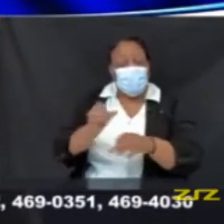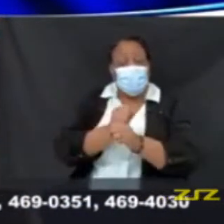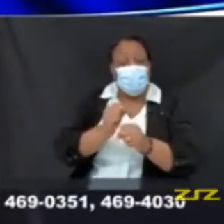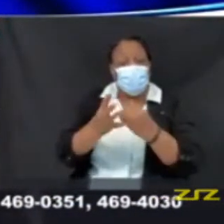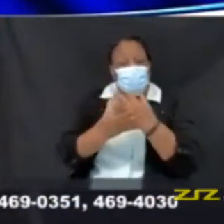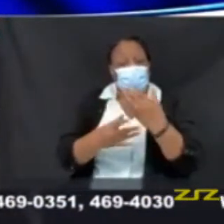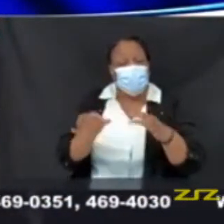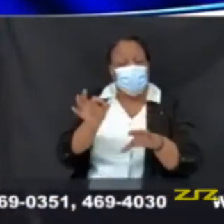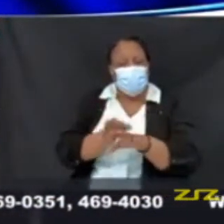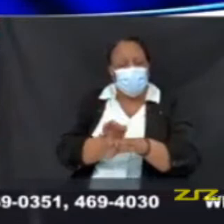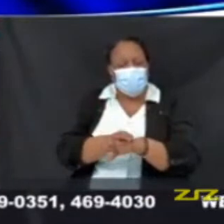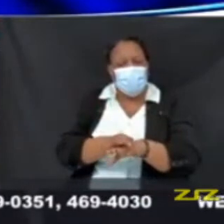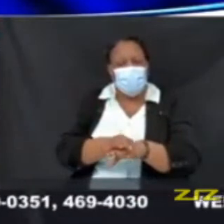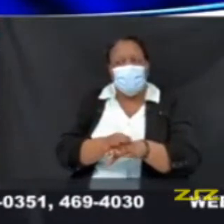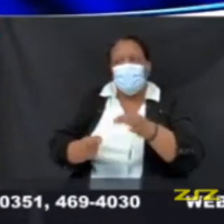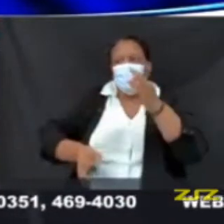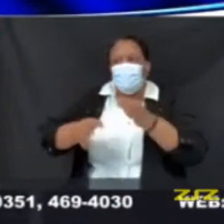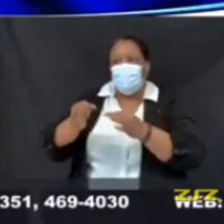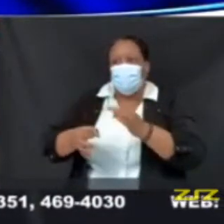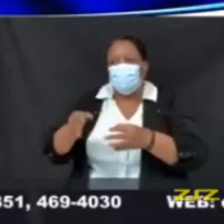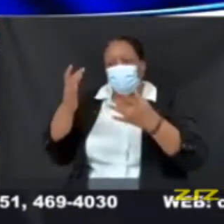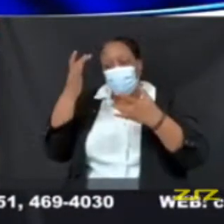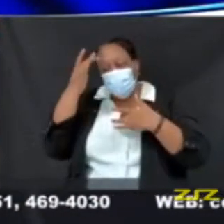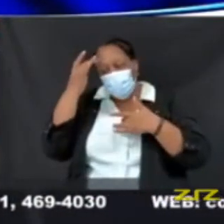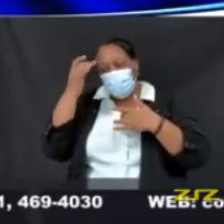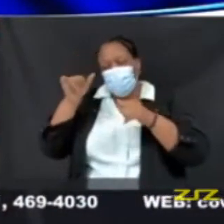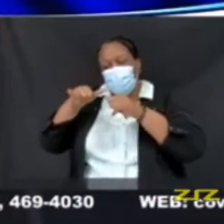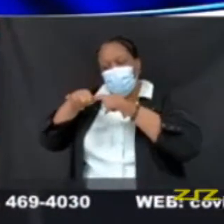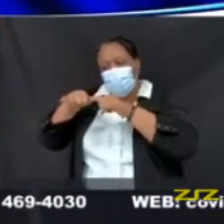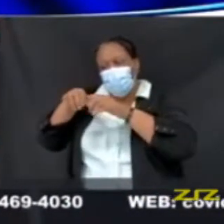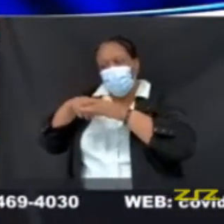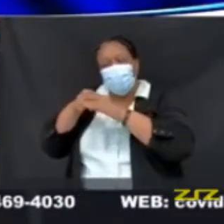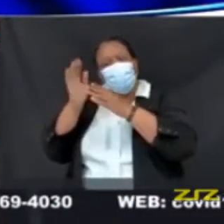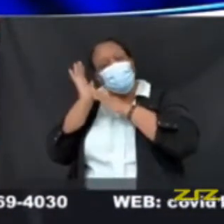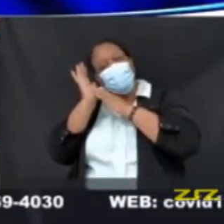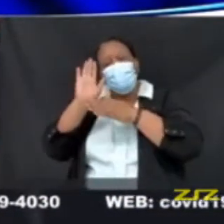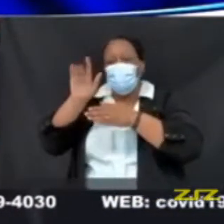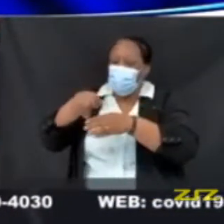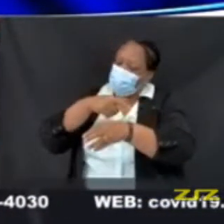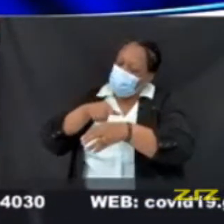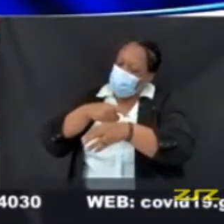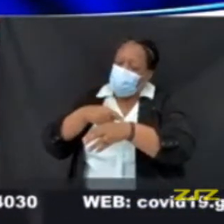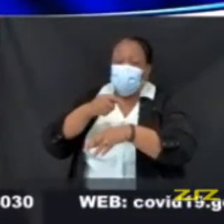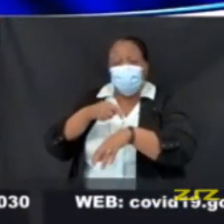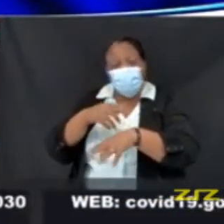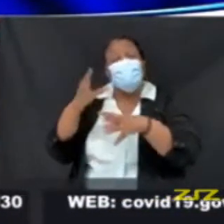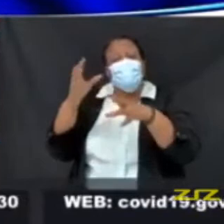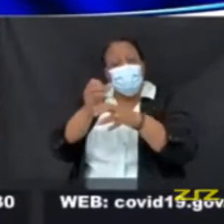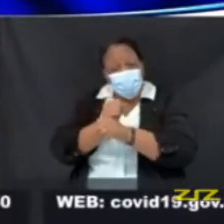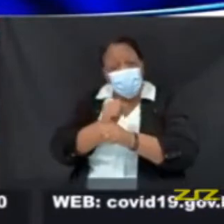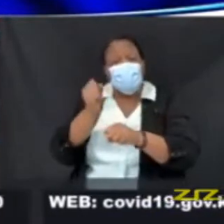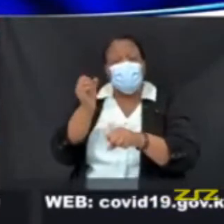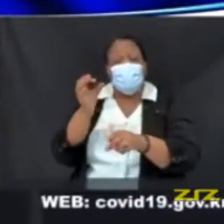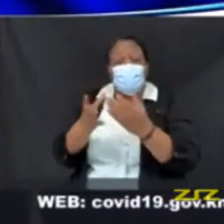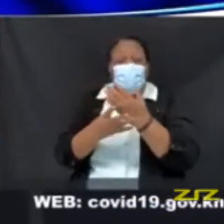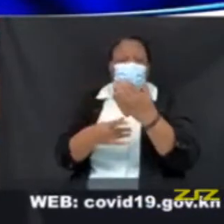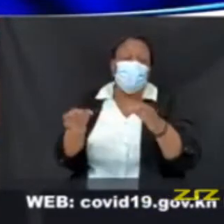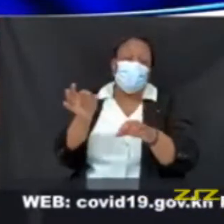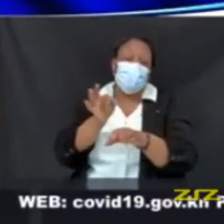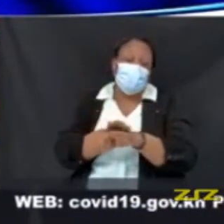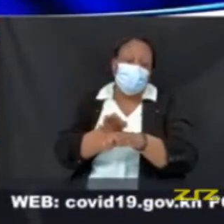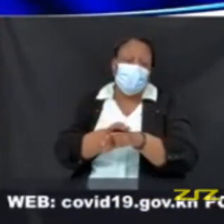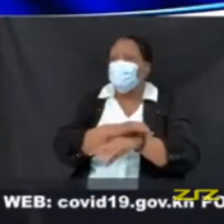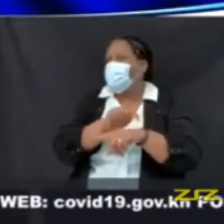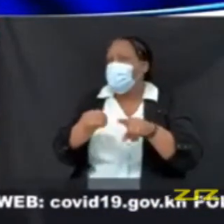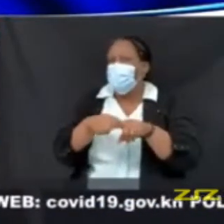clot. And there are a number of drugs that can predispose persons to develop blood clots. So, and as we